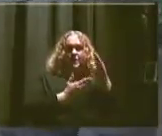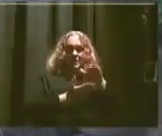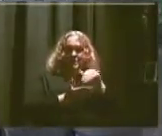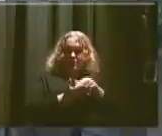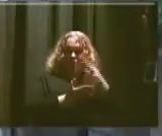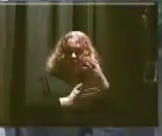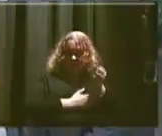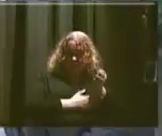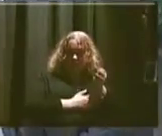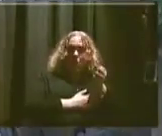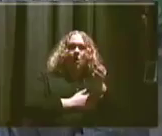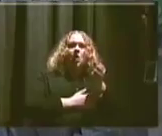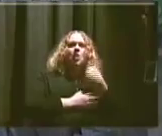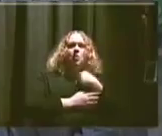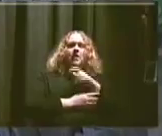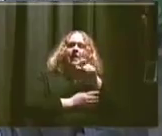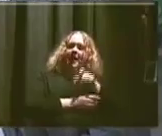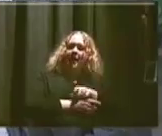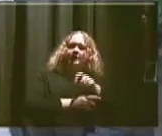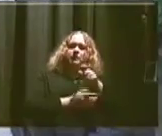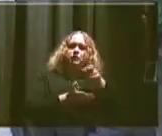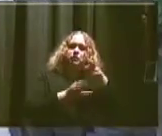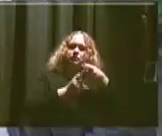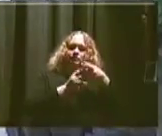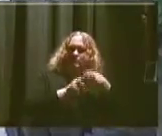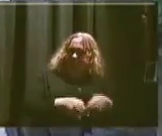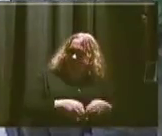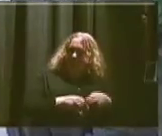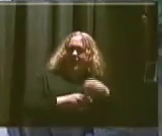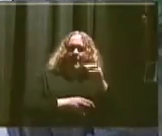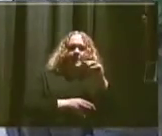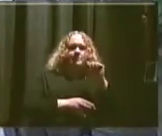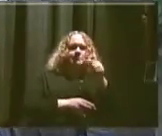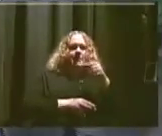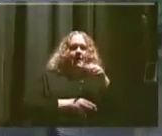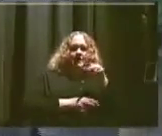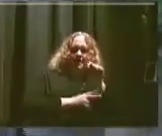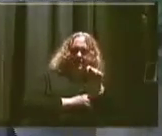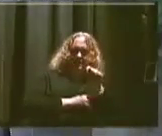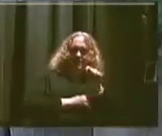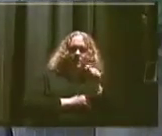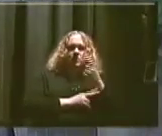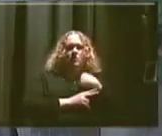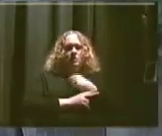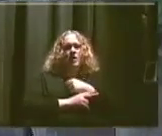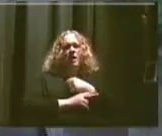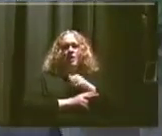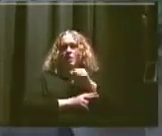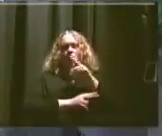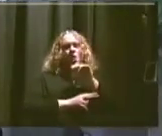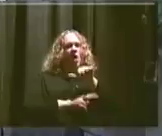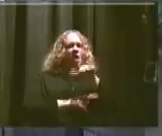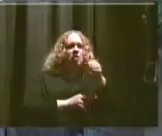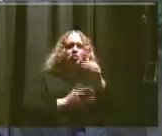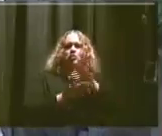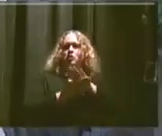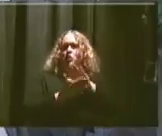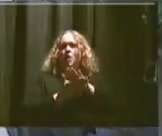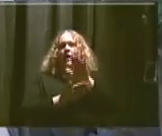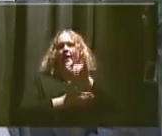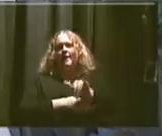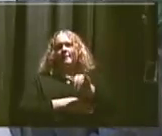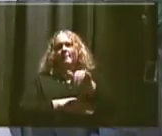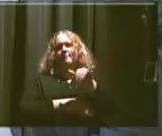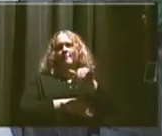of their freshman year. No other school has that type of program. They got themes that they talk about, but we are a